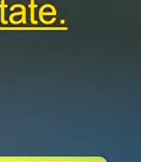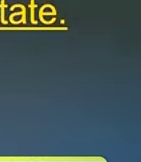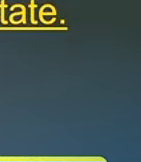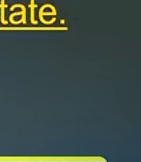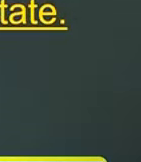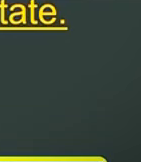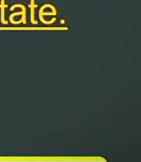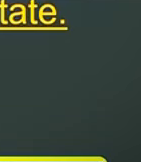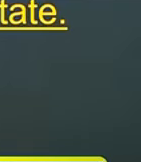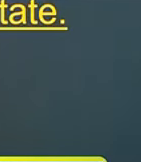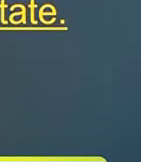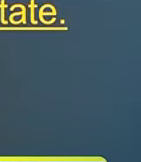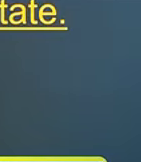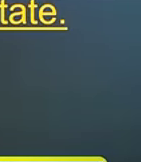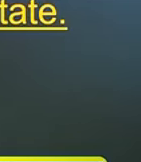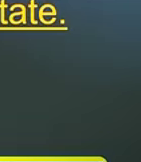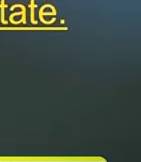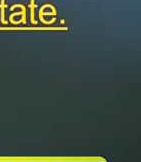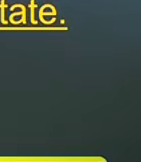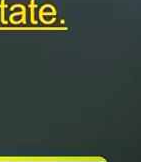Did you get that?